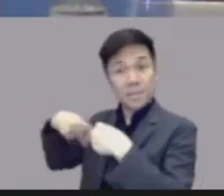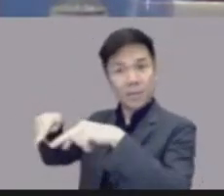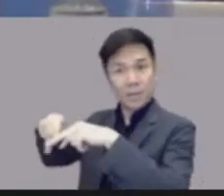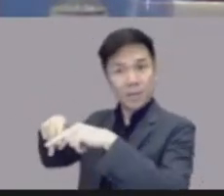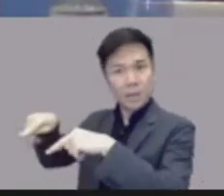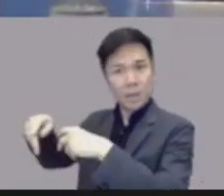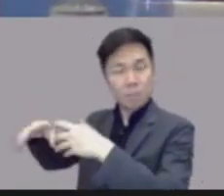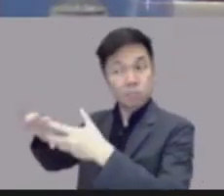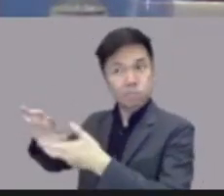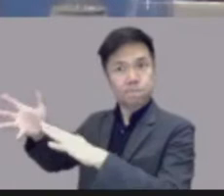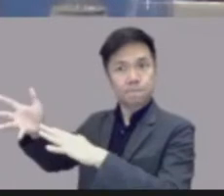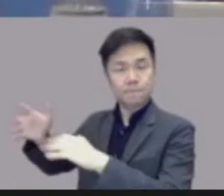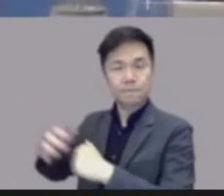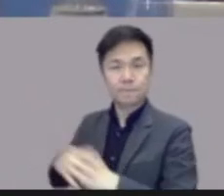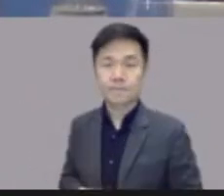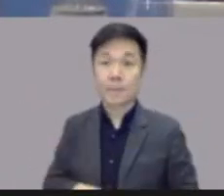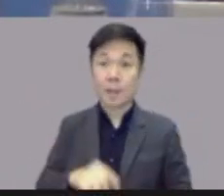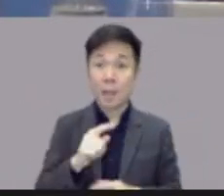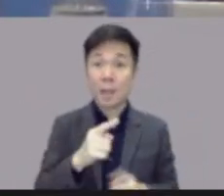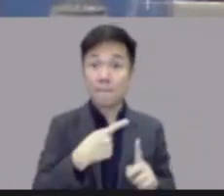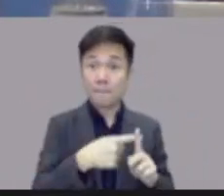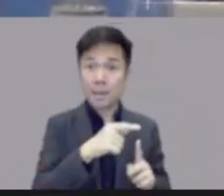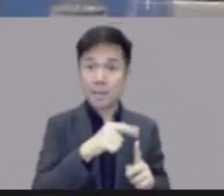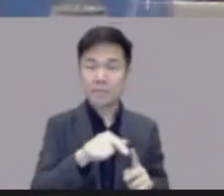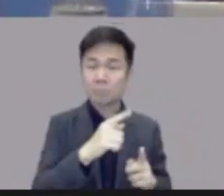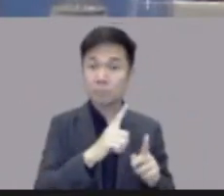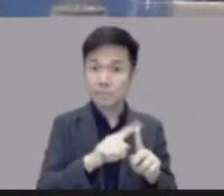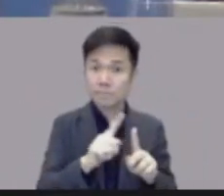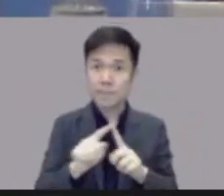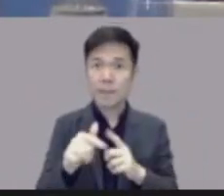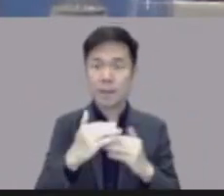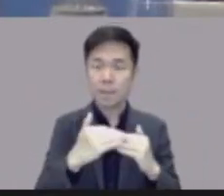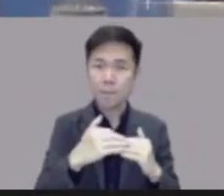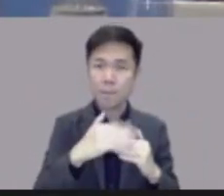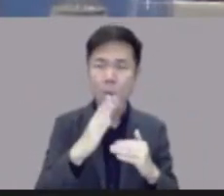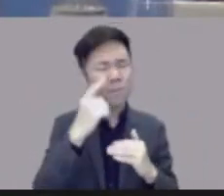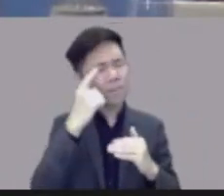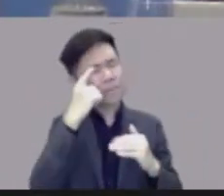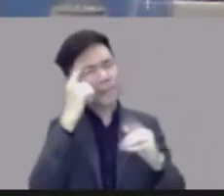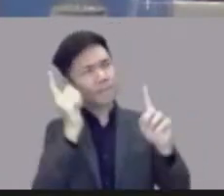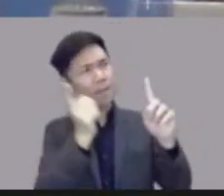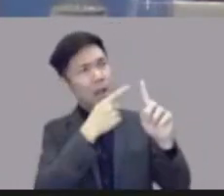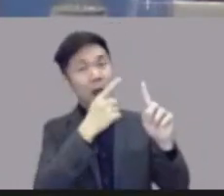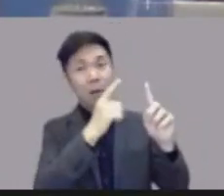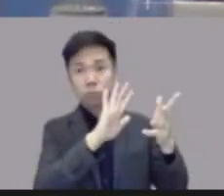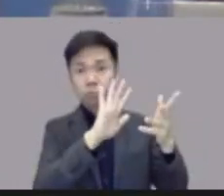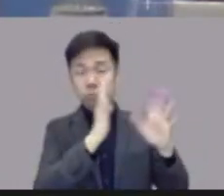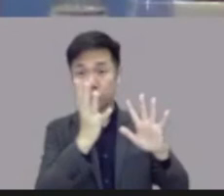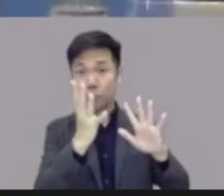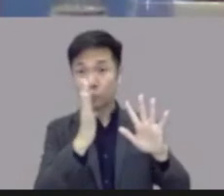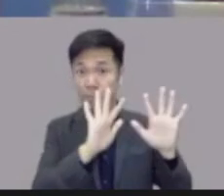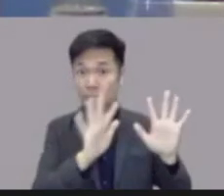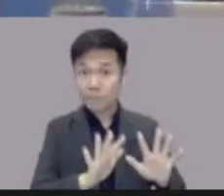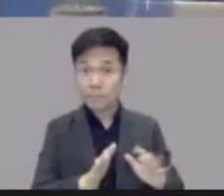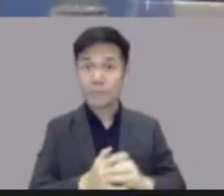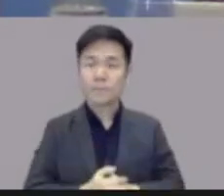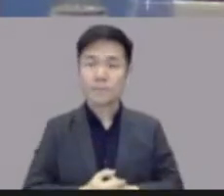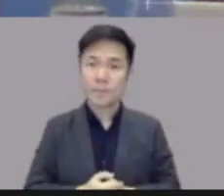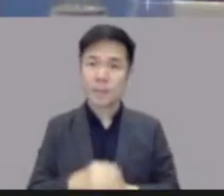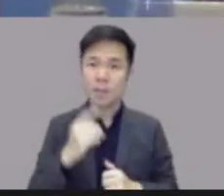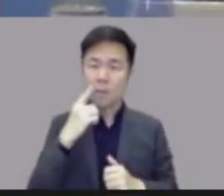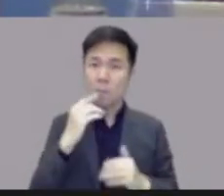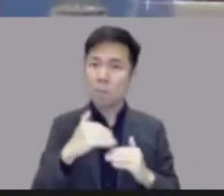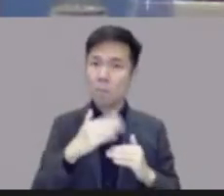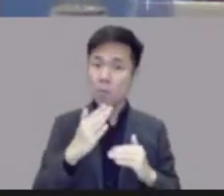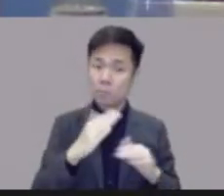regional level the issues-based Coalition on rise on raising ambition on climate change has mobilized and coordinated the original response to